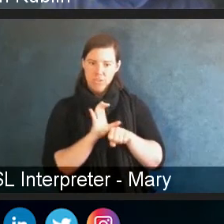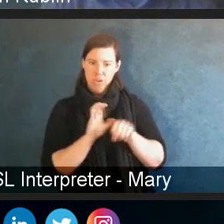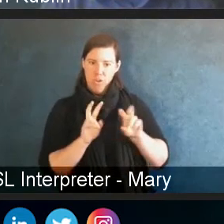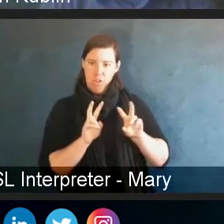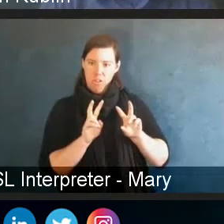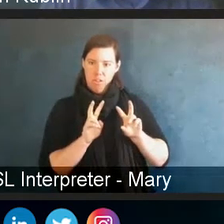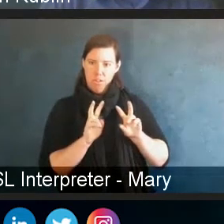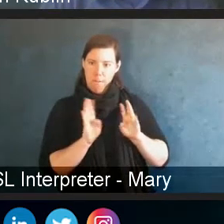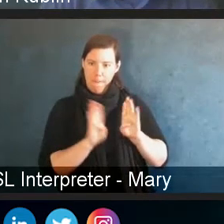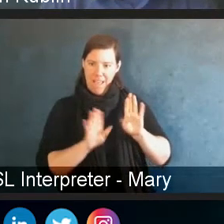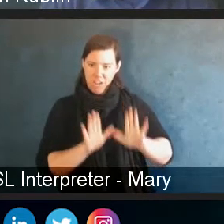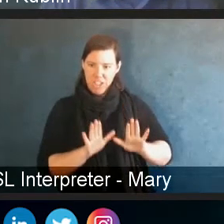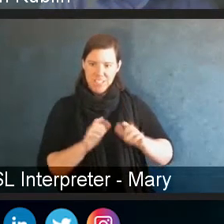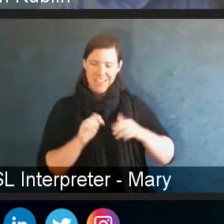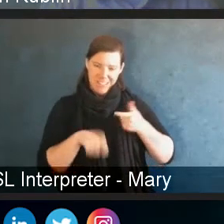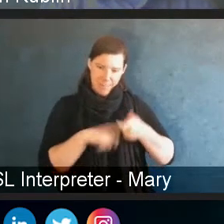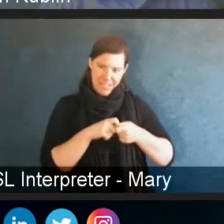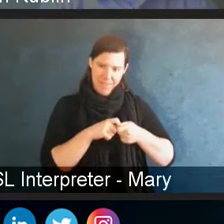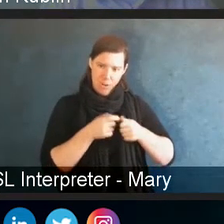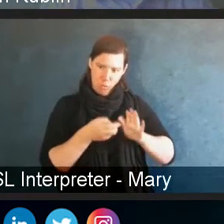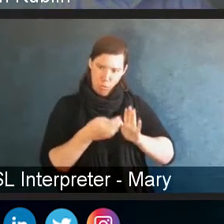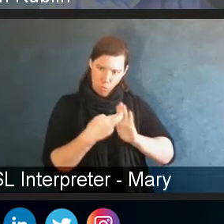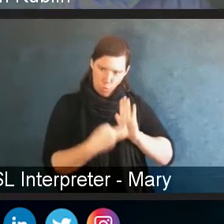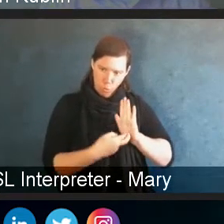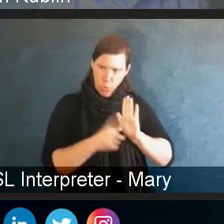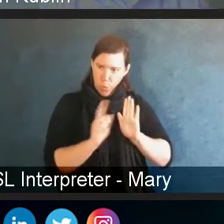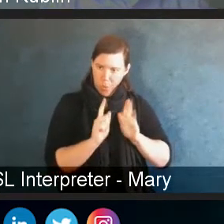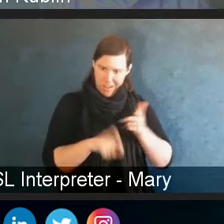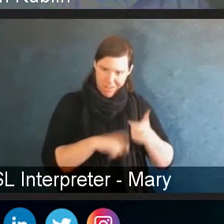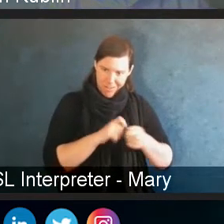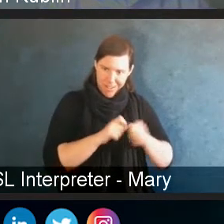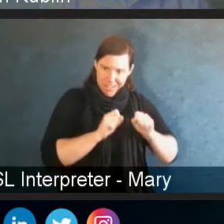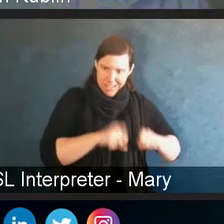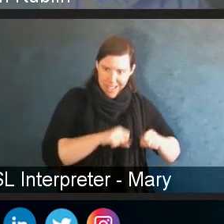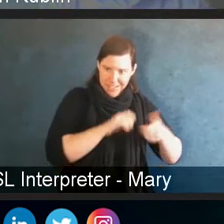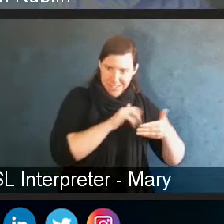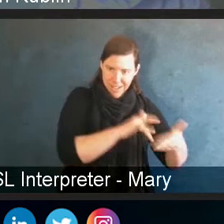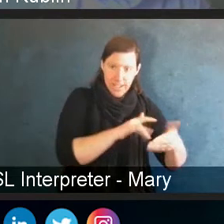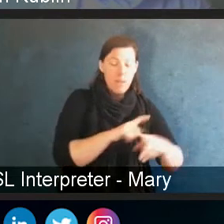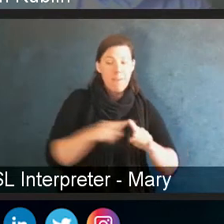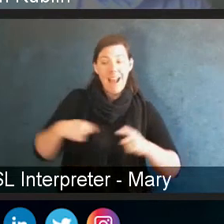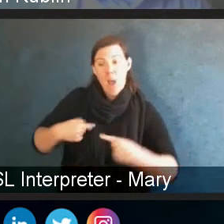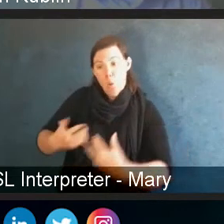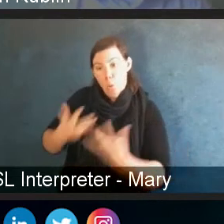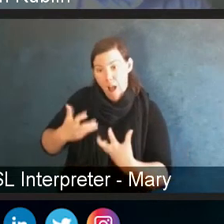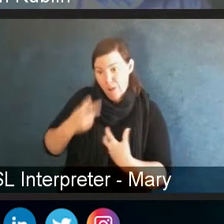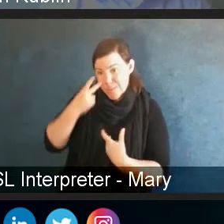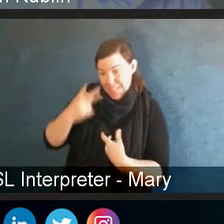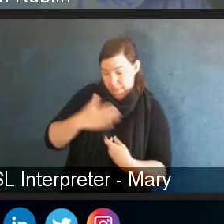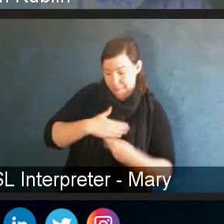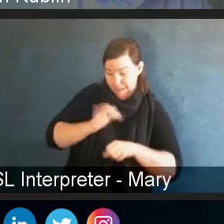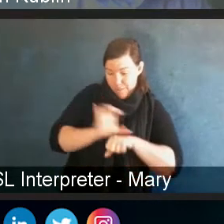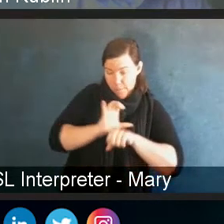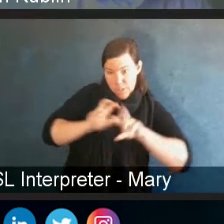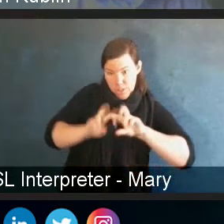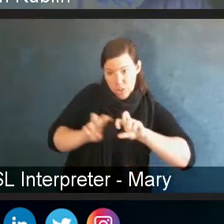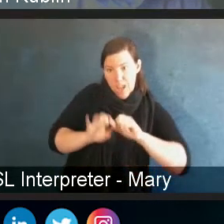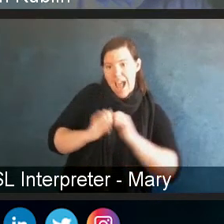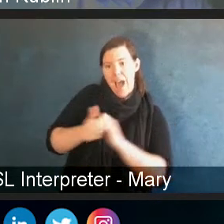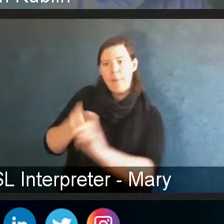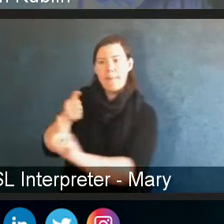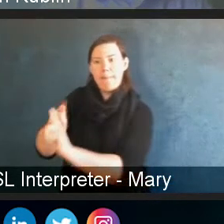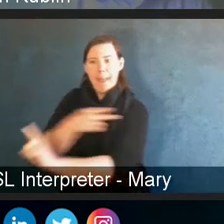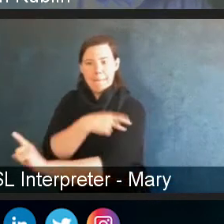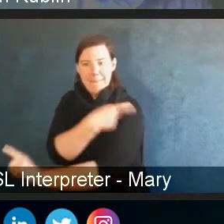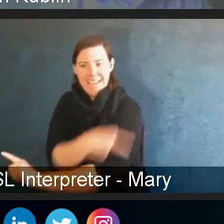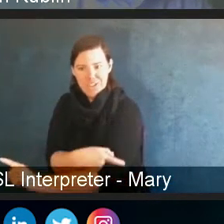work on whatever seems most likely to yield new biology that could actually impact patients. And so we use all kinds of different techniques. And the broad diversity